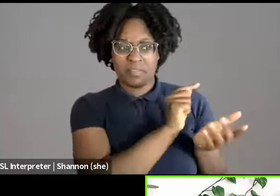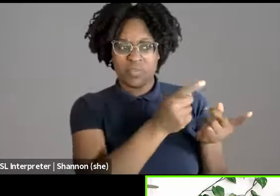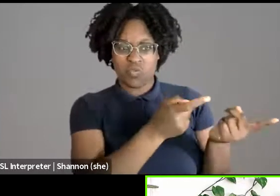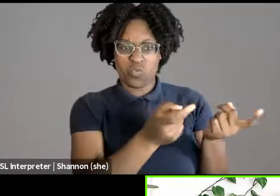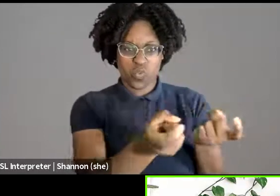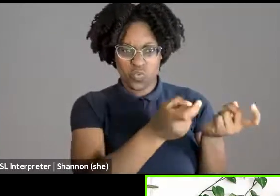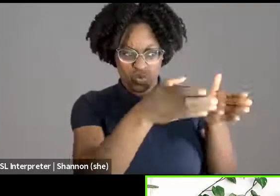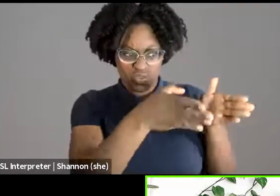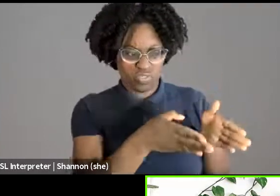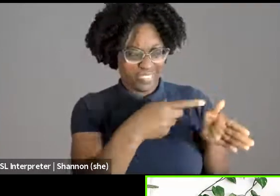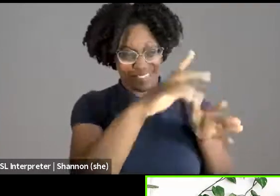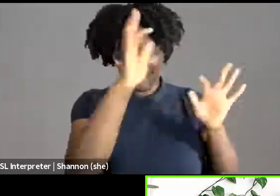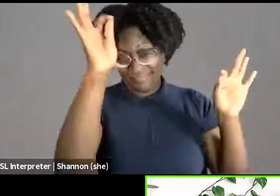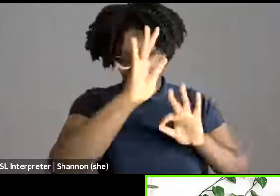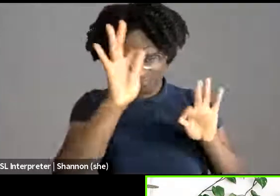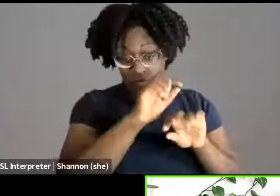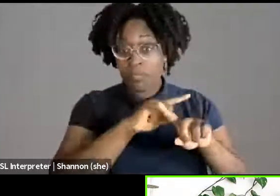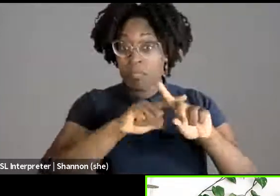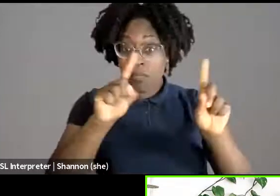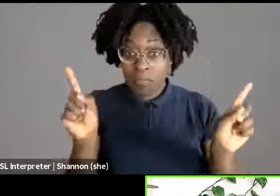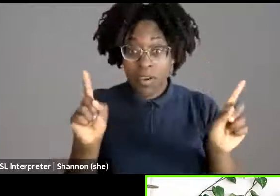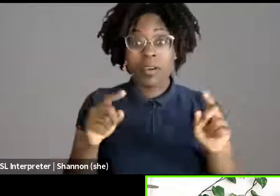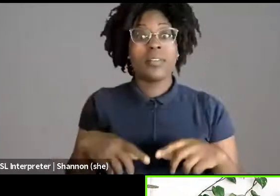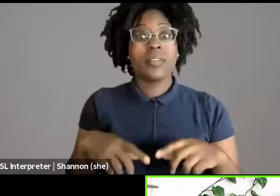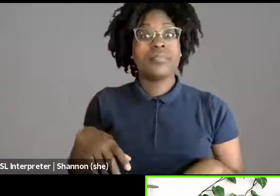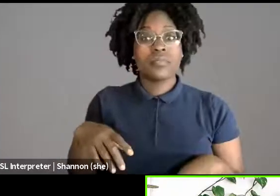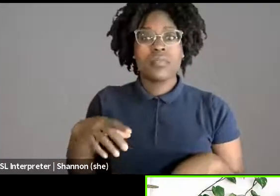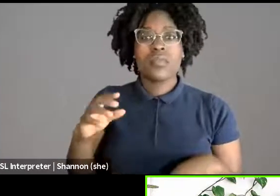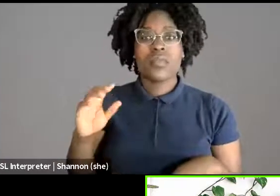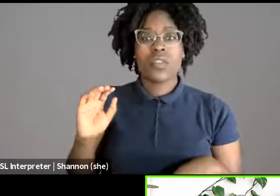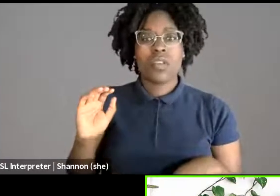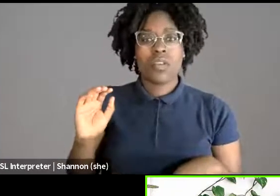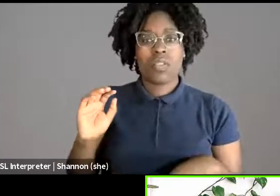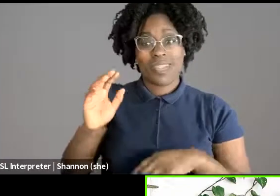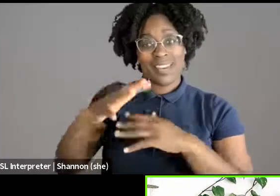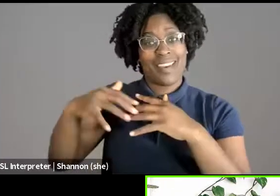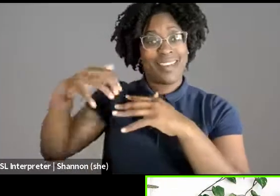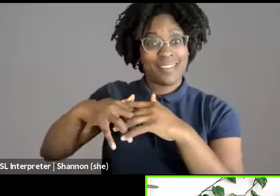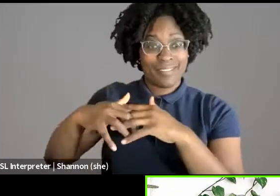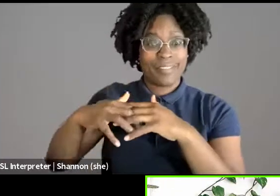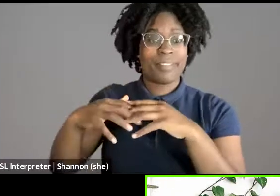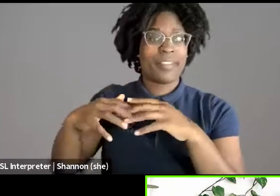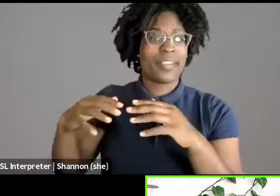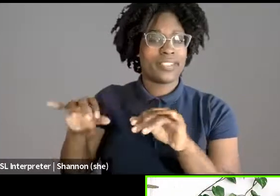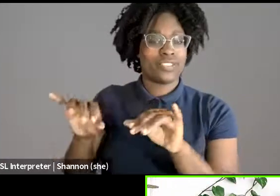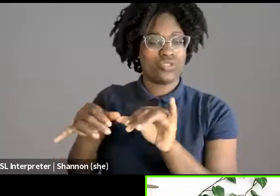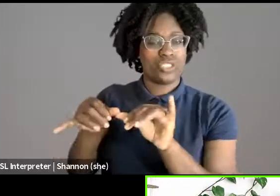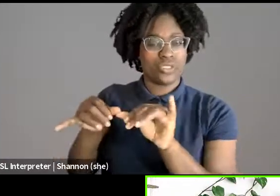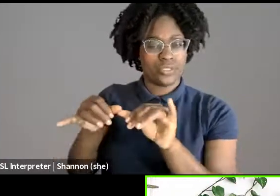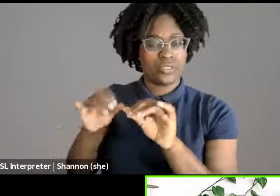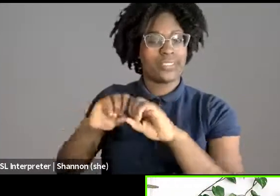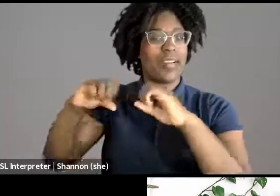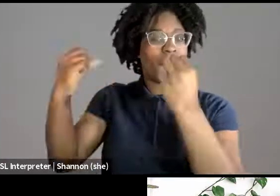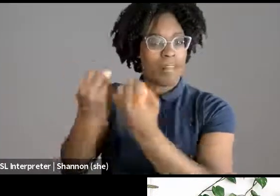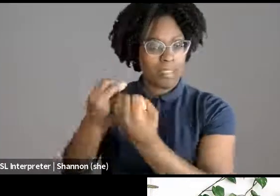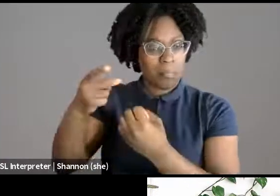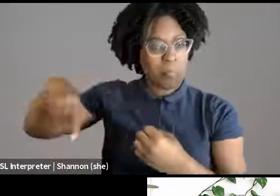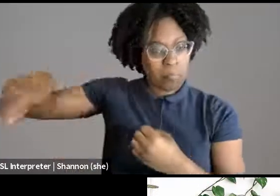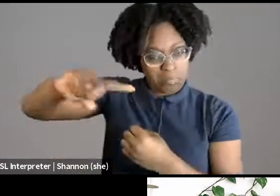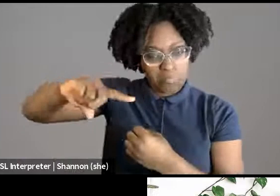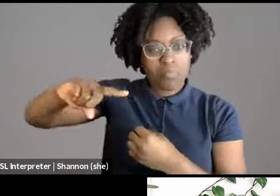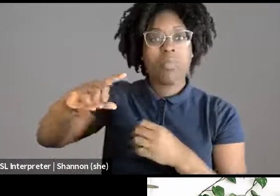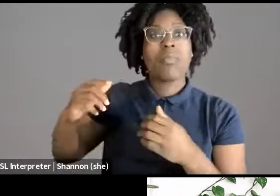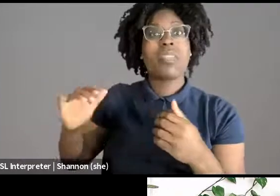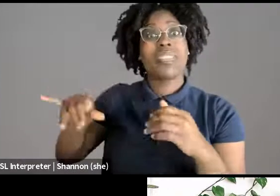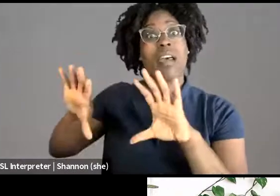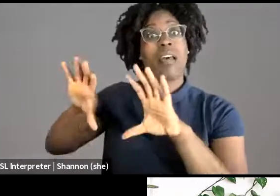Engineering Society has a national network of chapters of Native people who work in and study STEM fields. Hmm. Always a